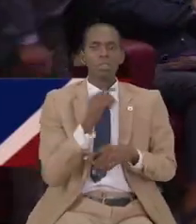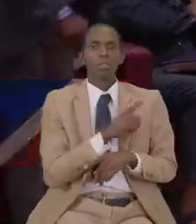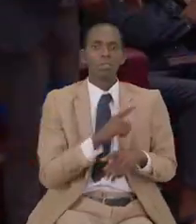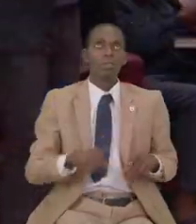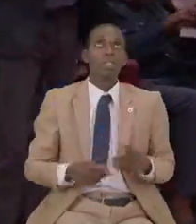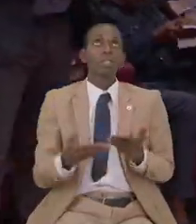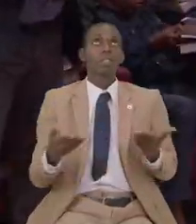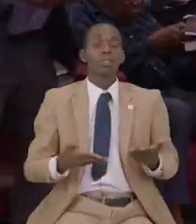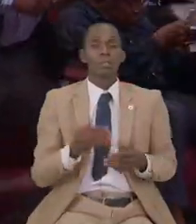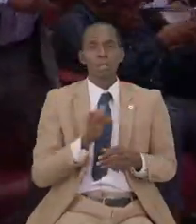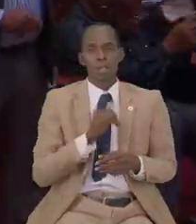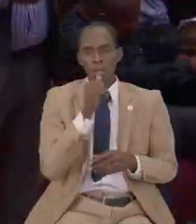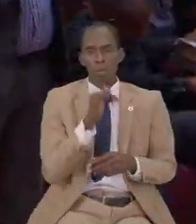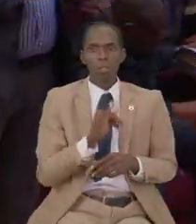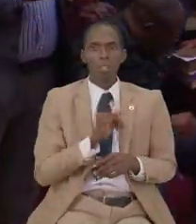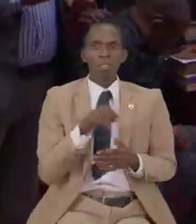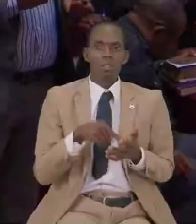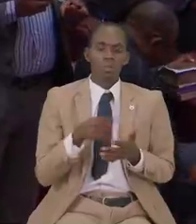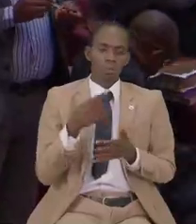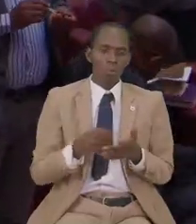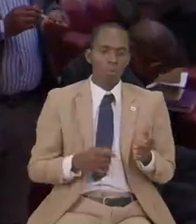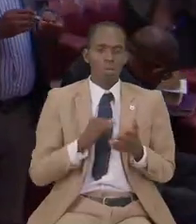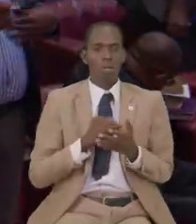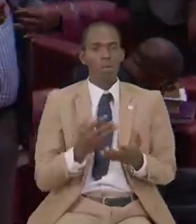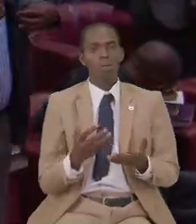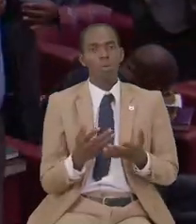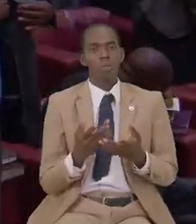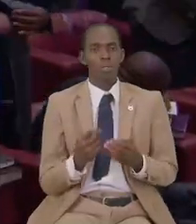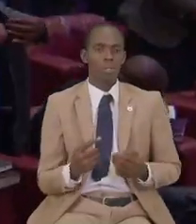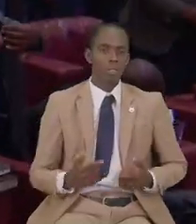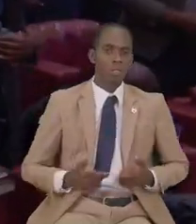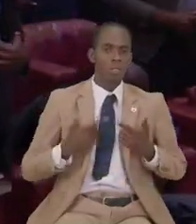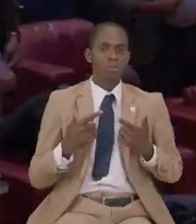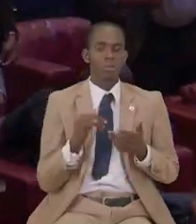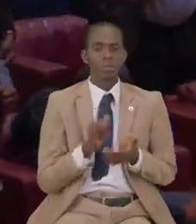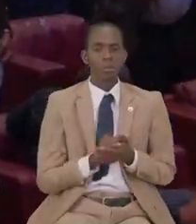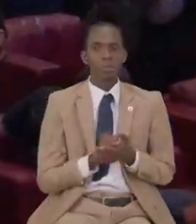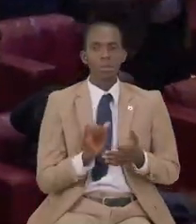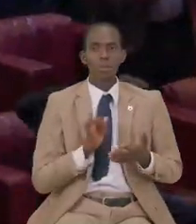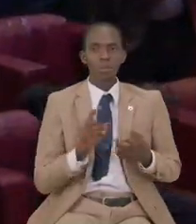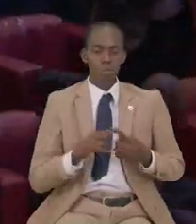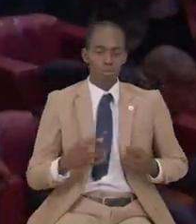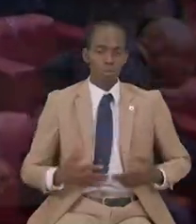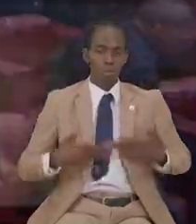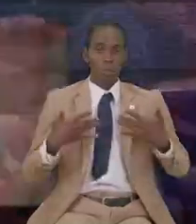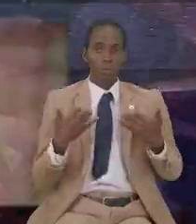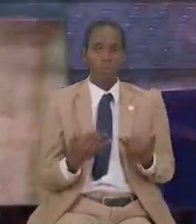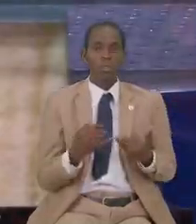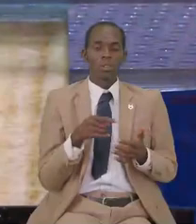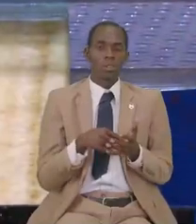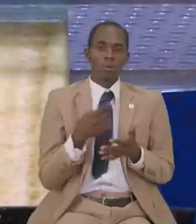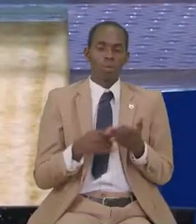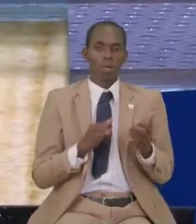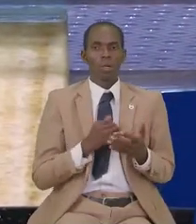am I. This is what I desire, the life I ought to live now. This is what I desire, the Lord